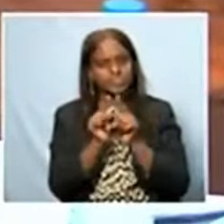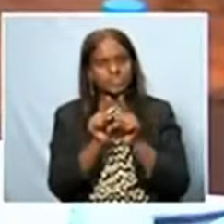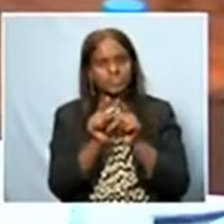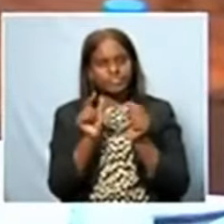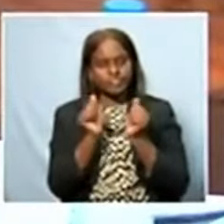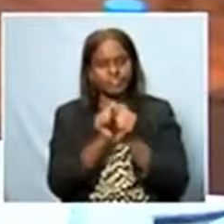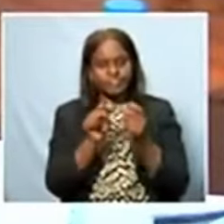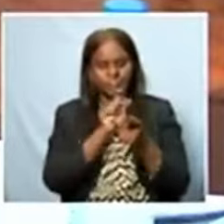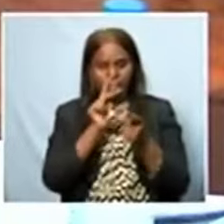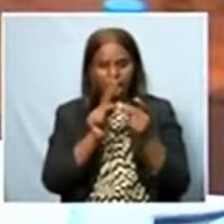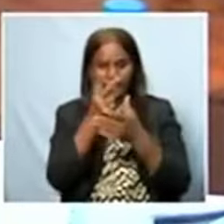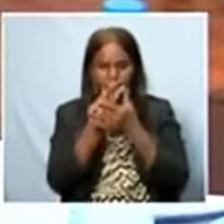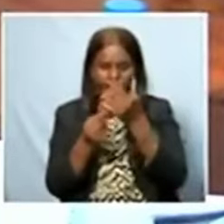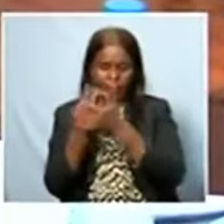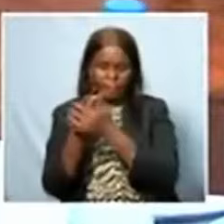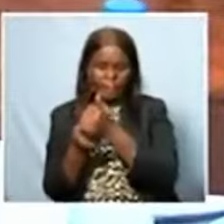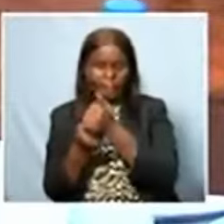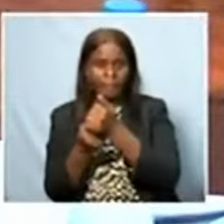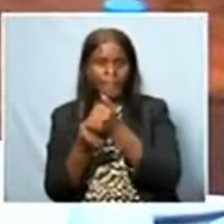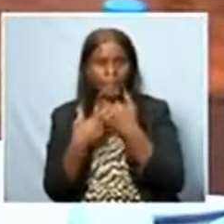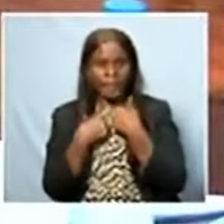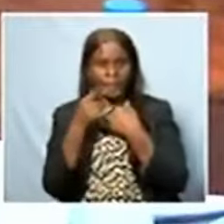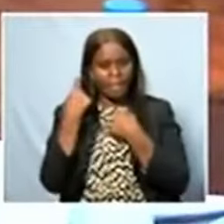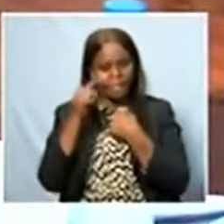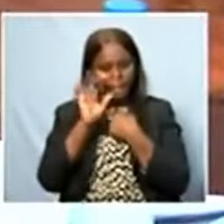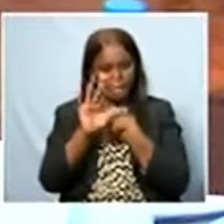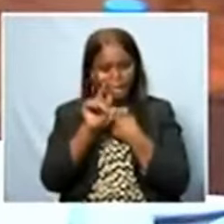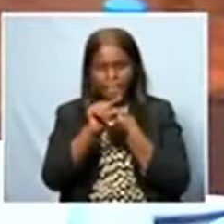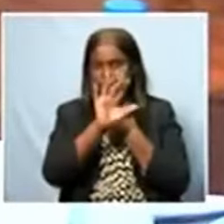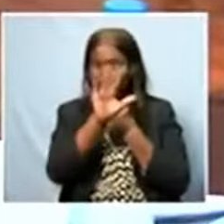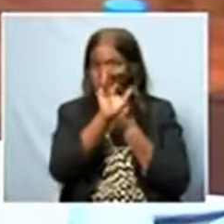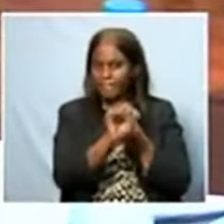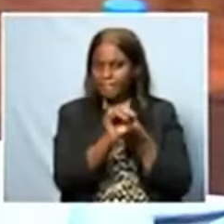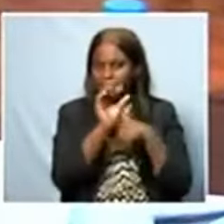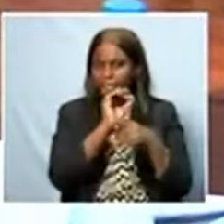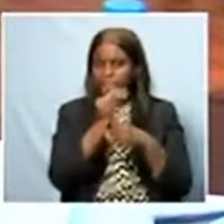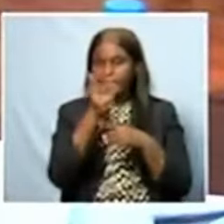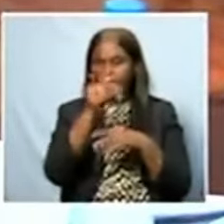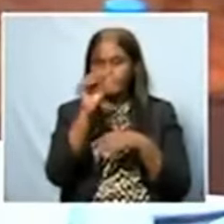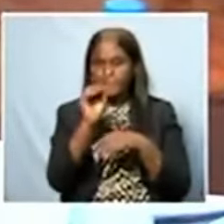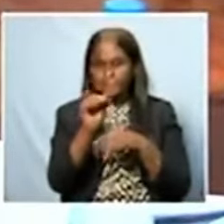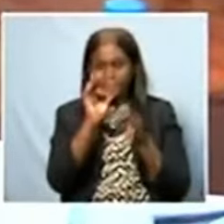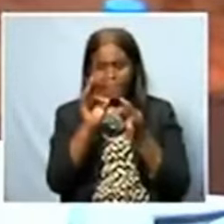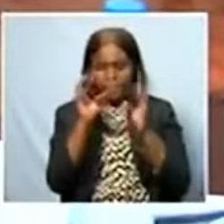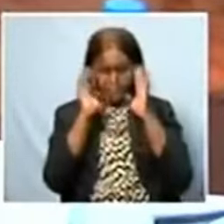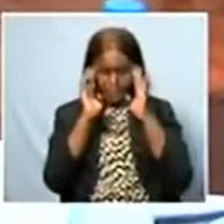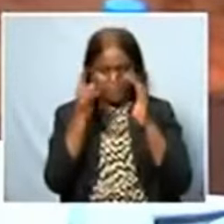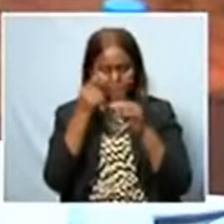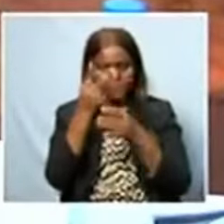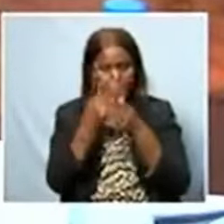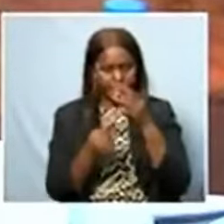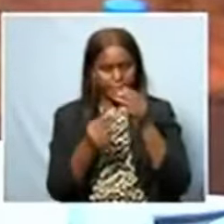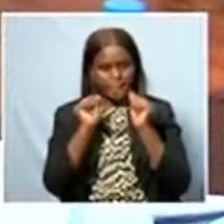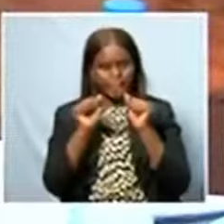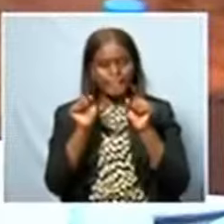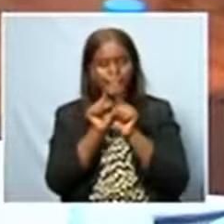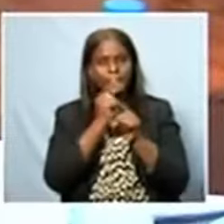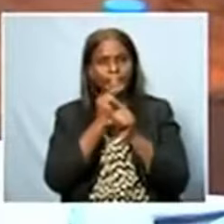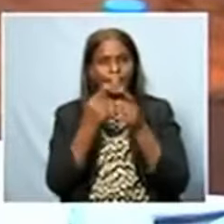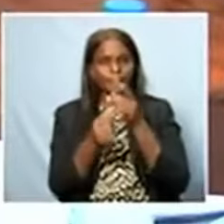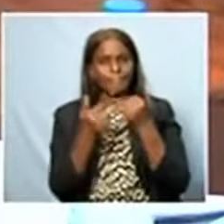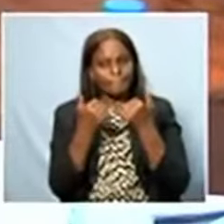like, if they are both, is there for the levy at 5% or 10% if it caters for both? So maybe you may just need